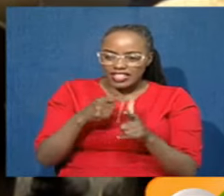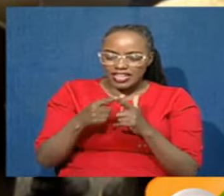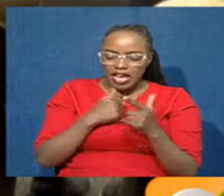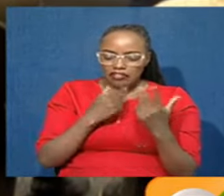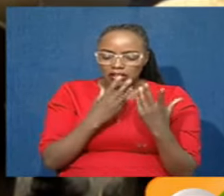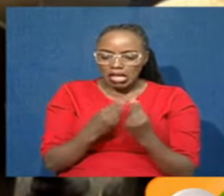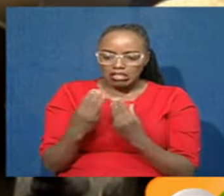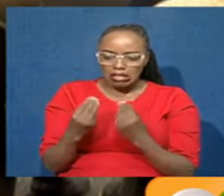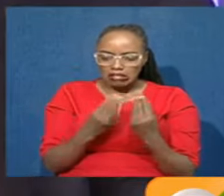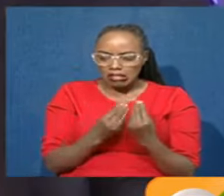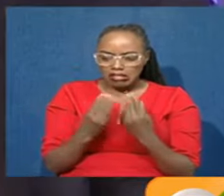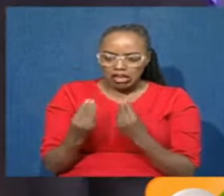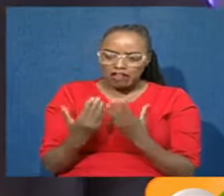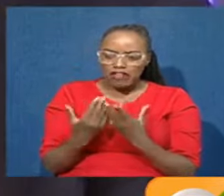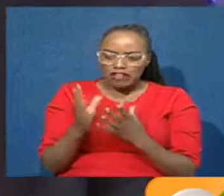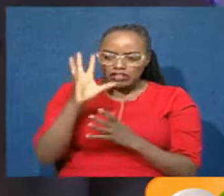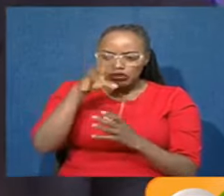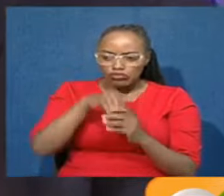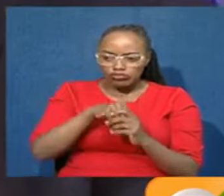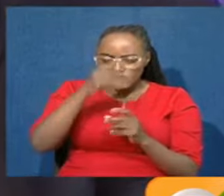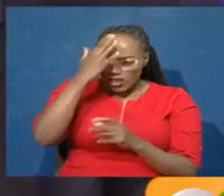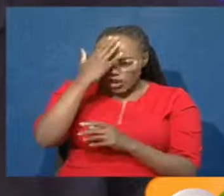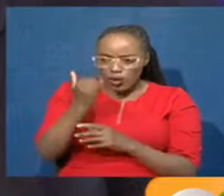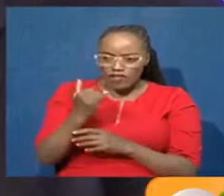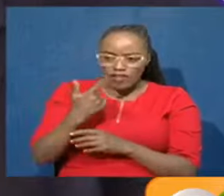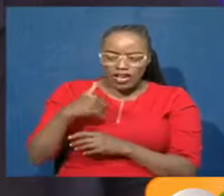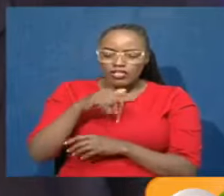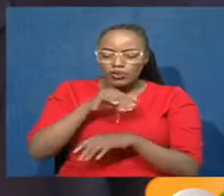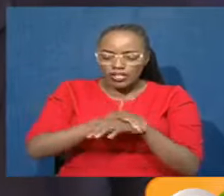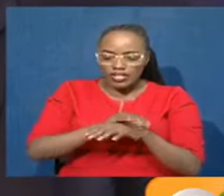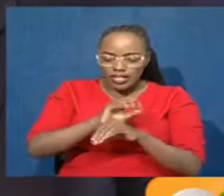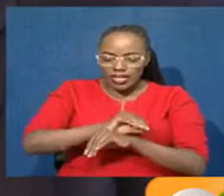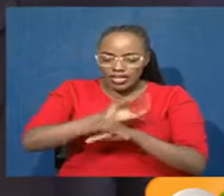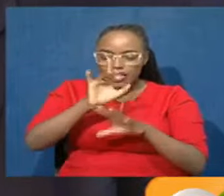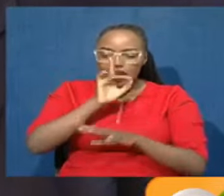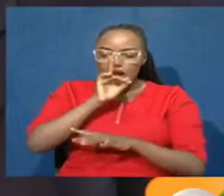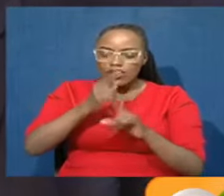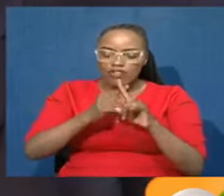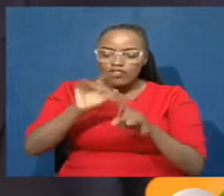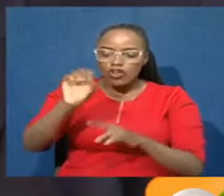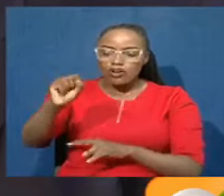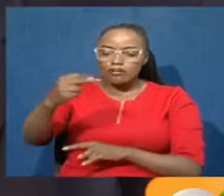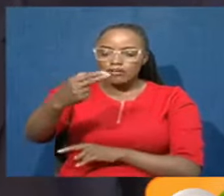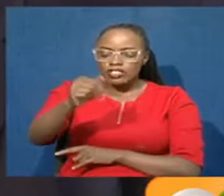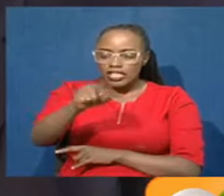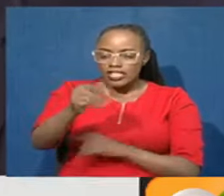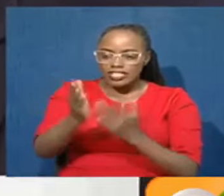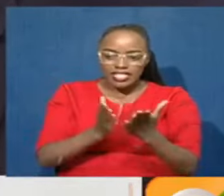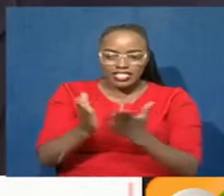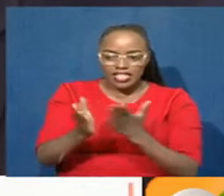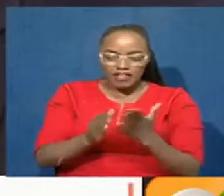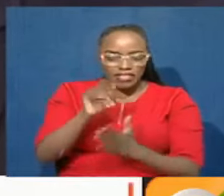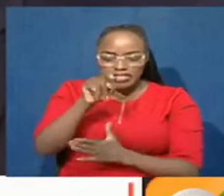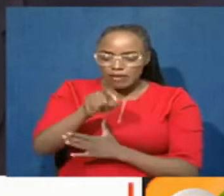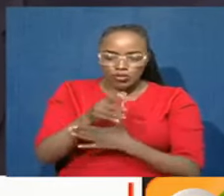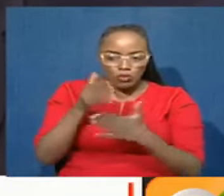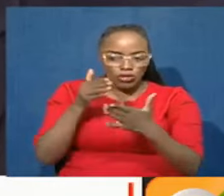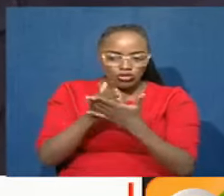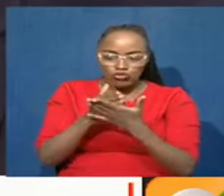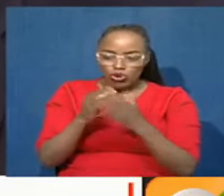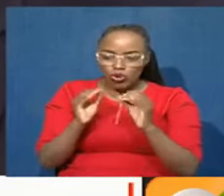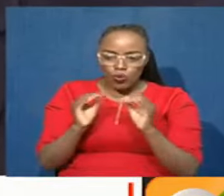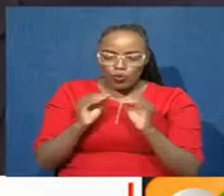smooth, you know, onboarding, because we also got clear instructions from SHA that those services would not be disrupted, because